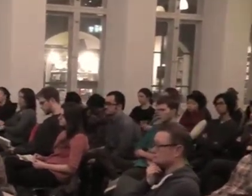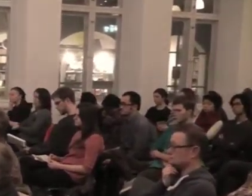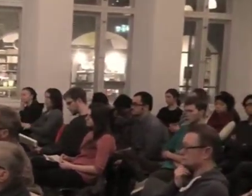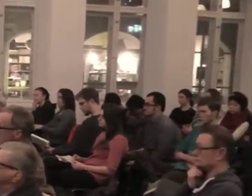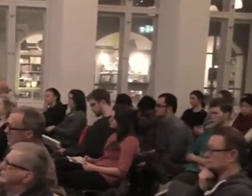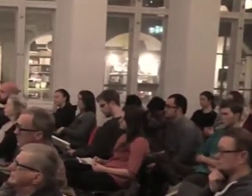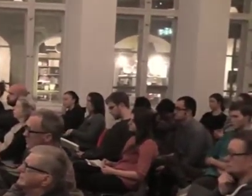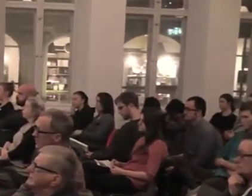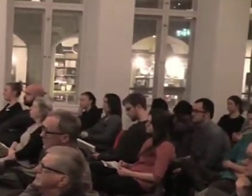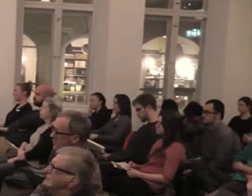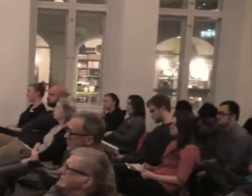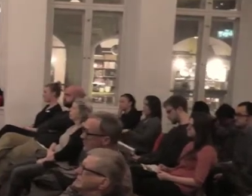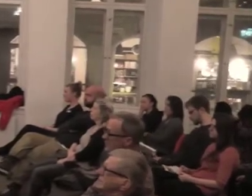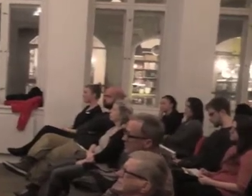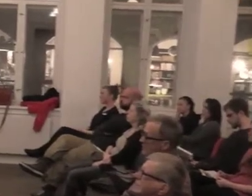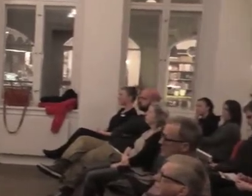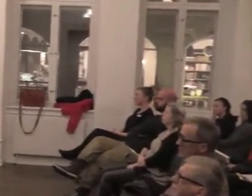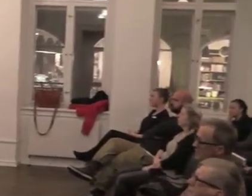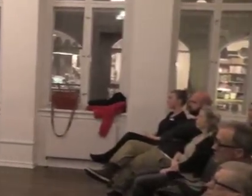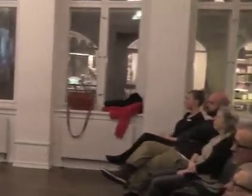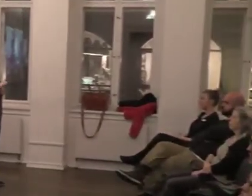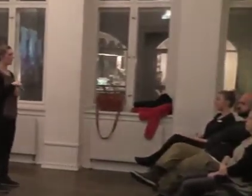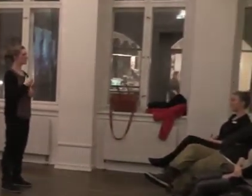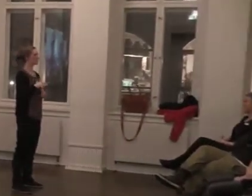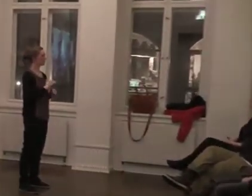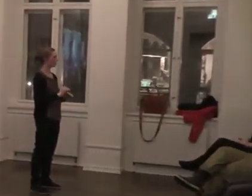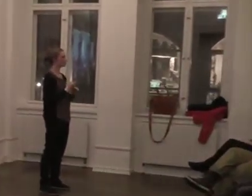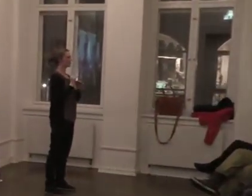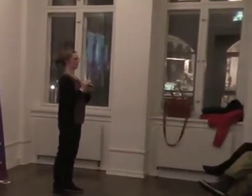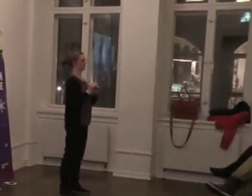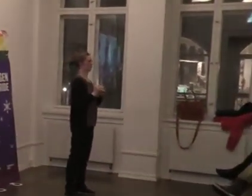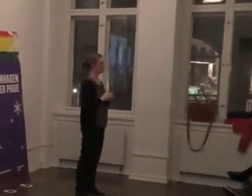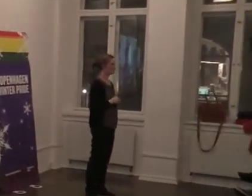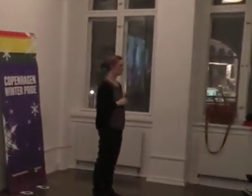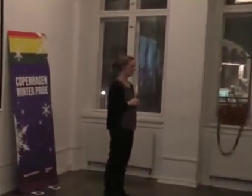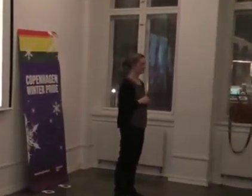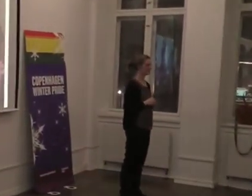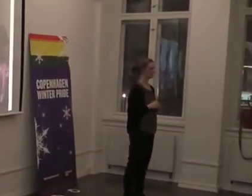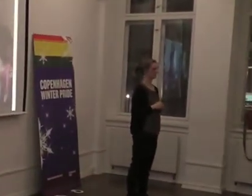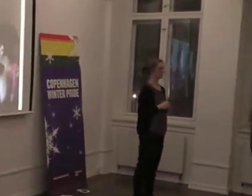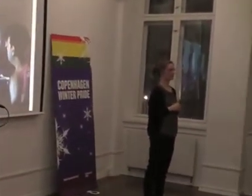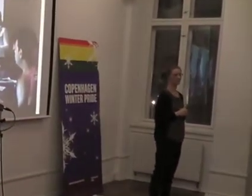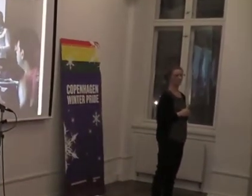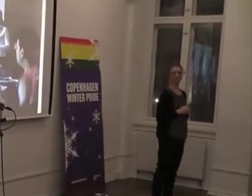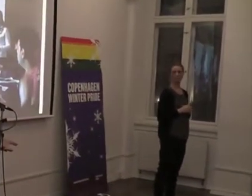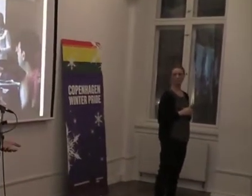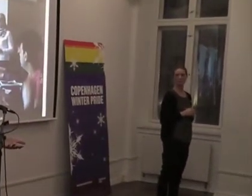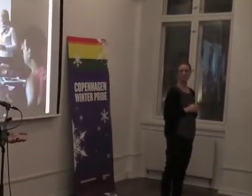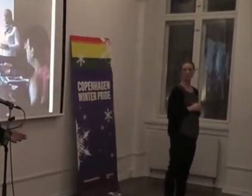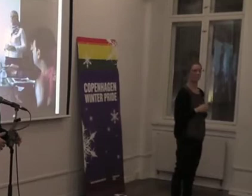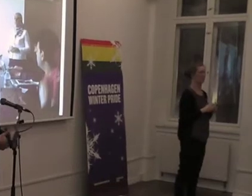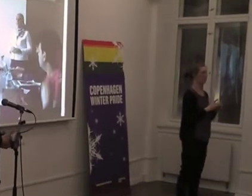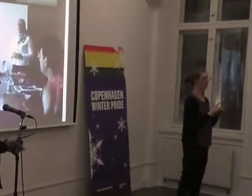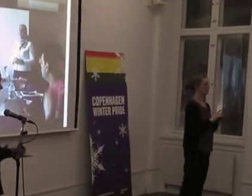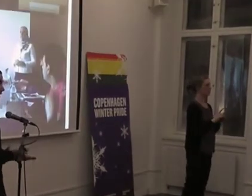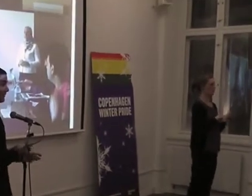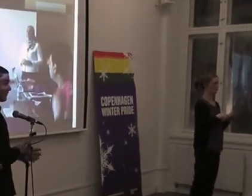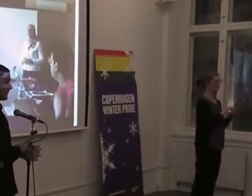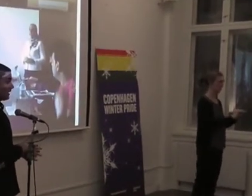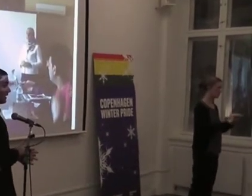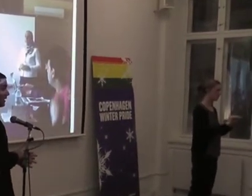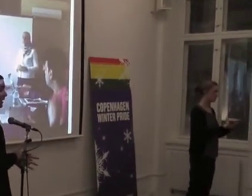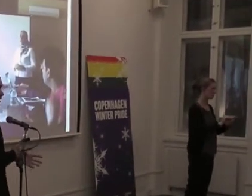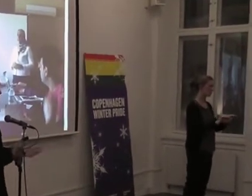can jump a little higher or shorter. That's not the way it is. So we gave a lot of trainings, and we